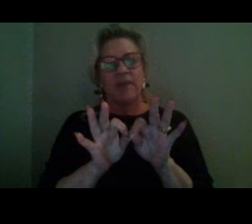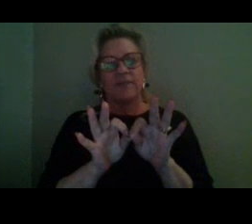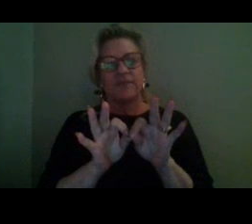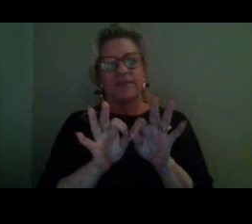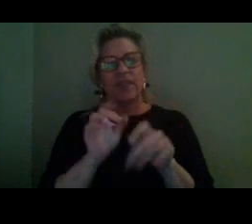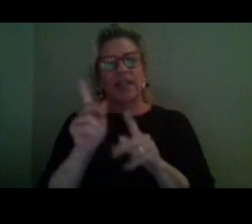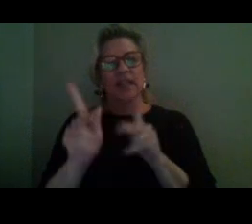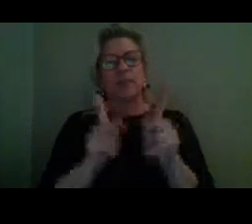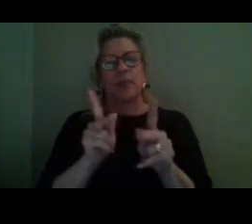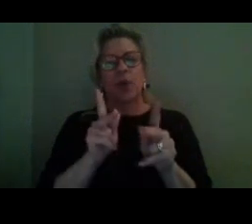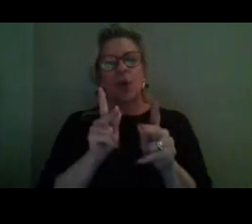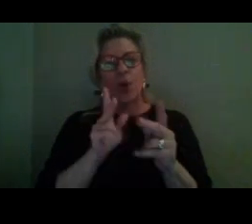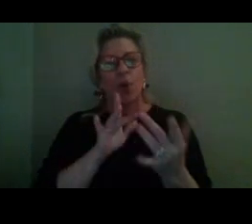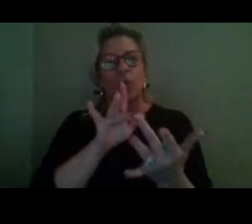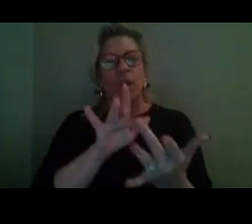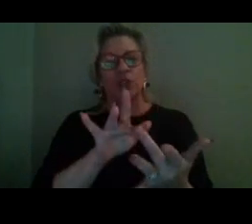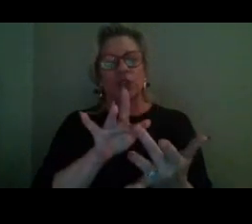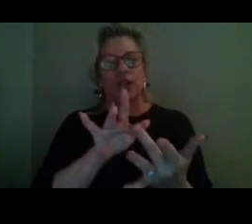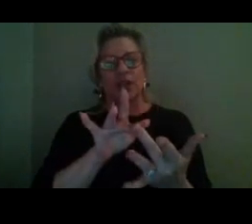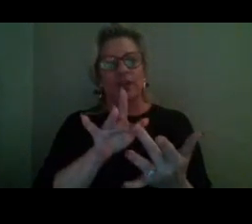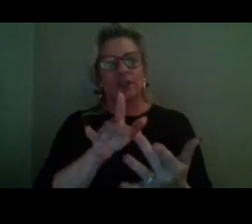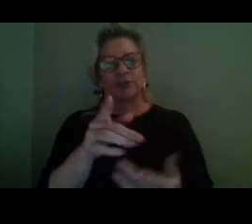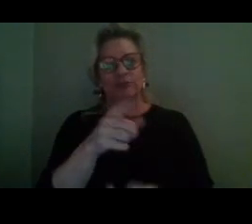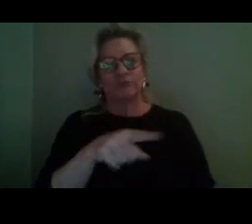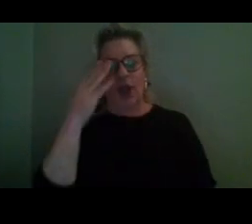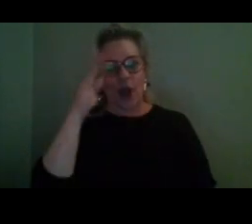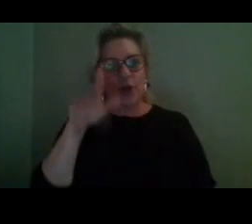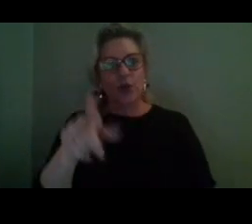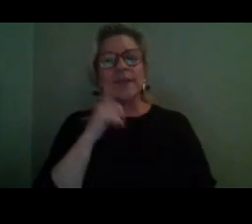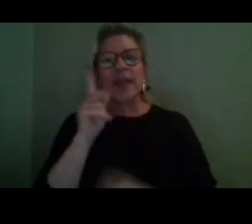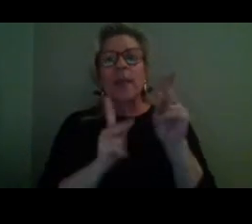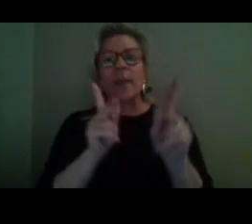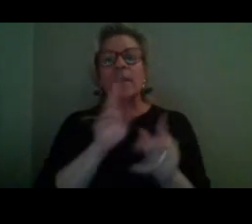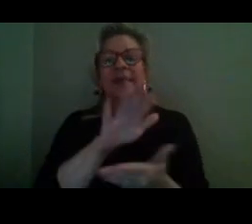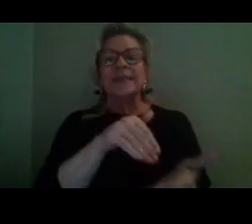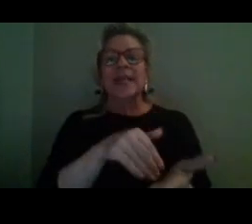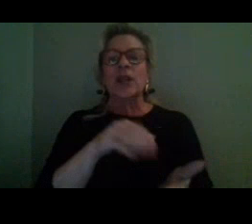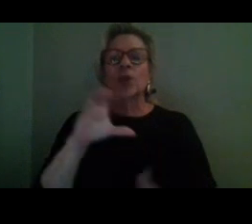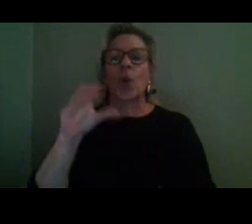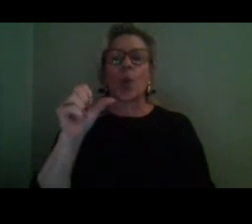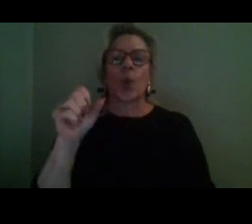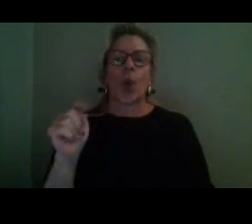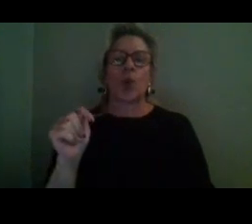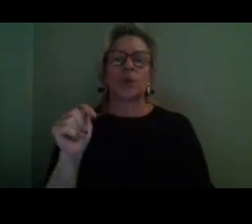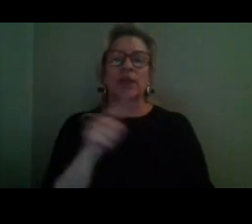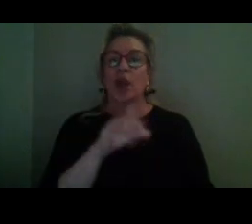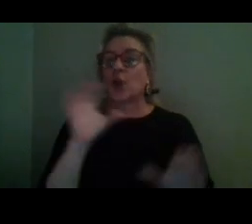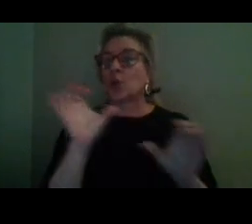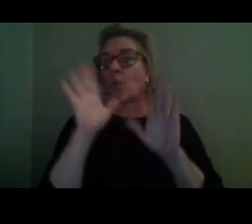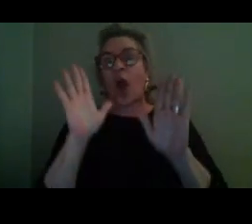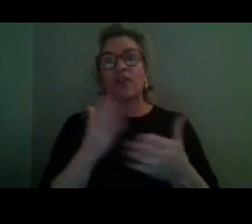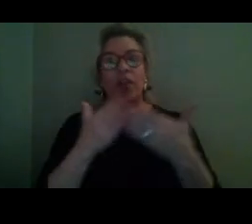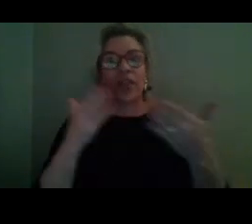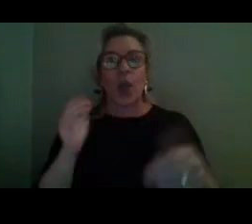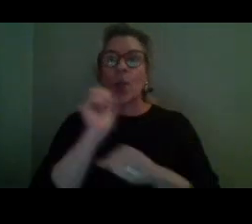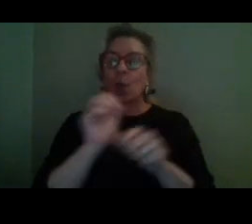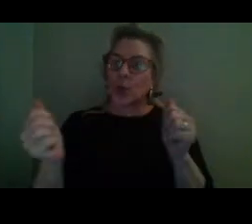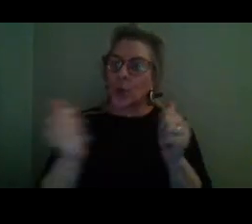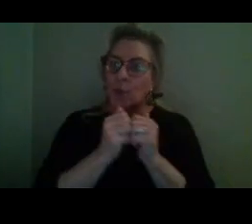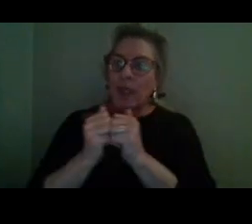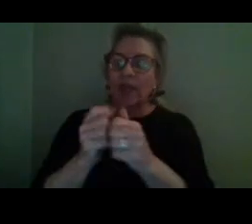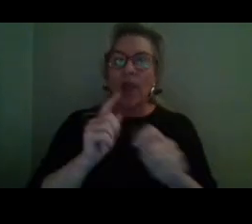these folks reaching out to you. And I know, you know, you said the folks on the Central Coast, you know, are doing wonderful things and working together, but the